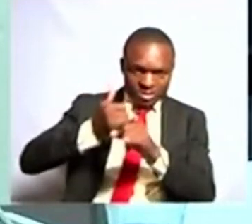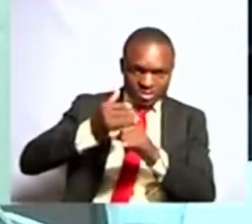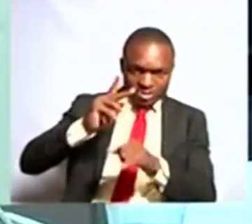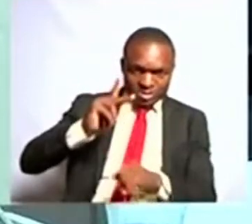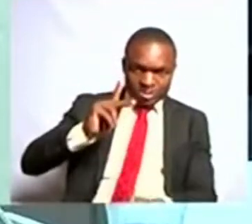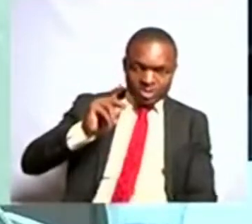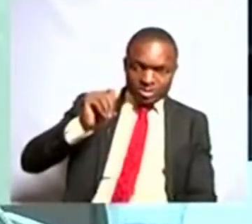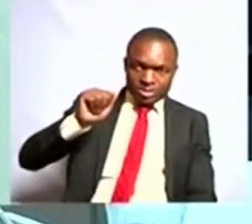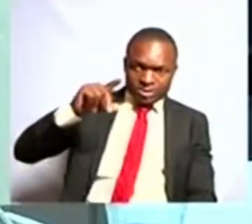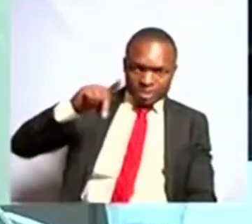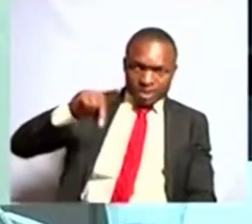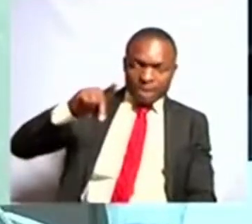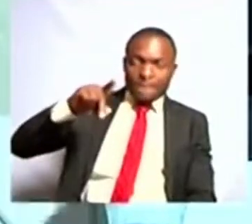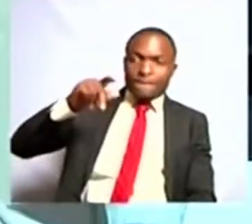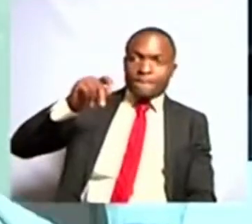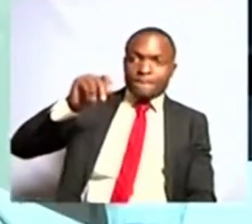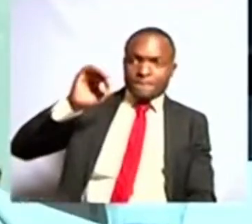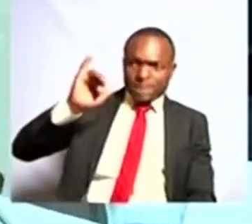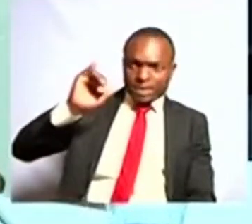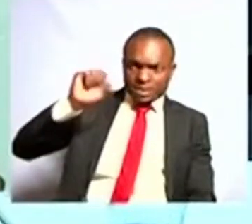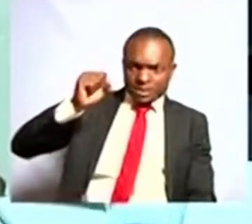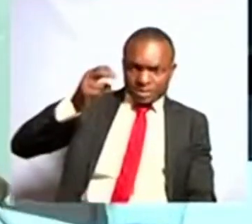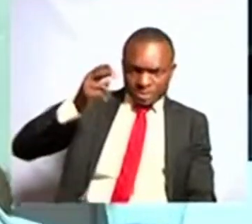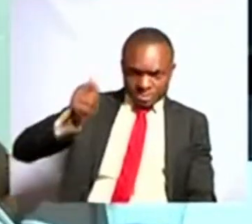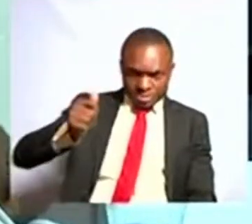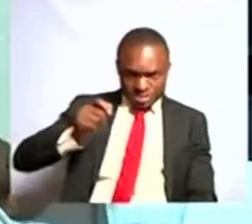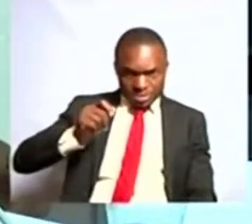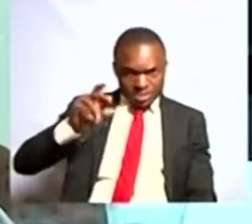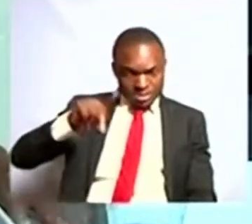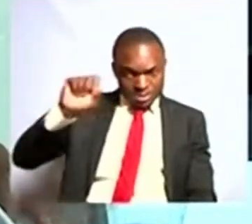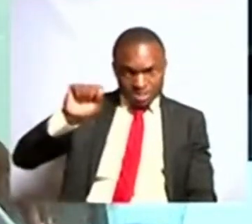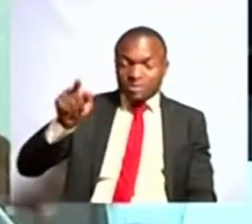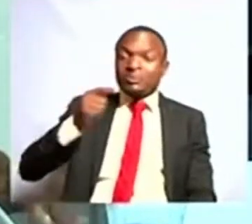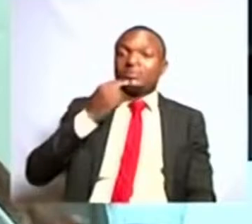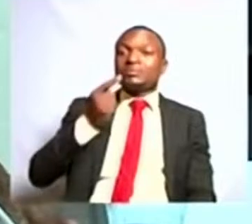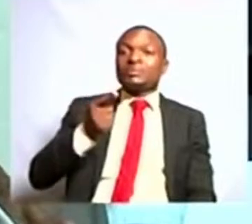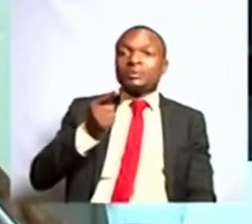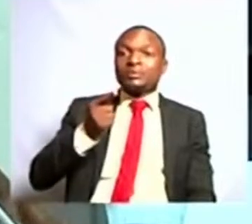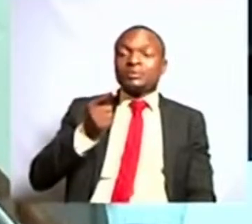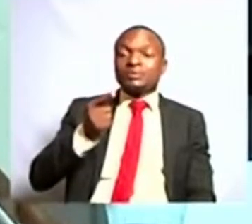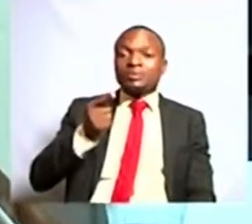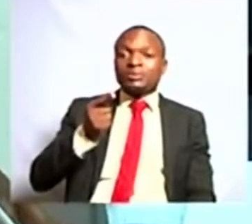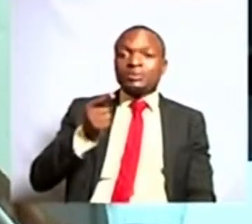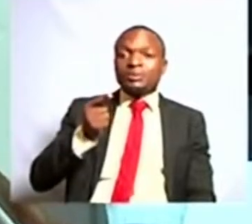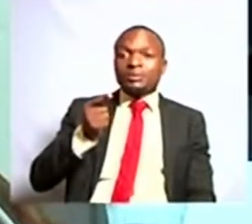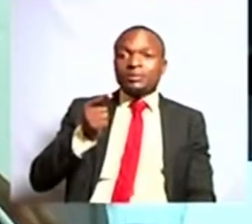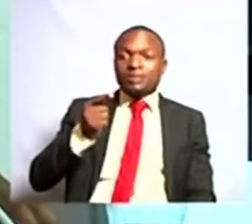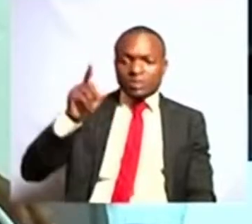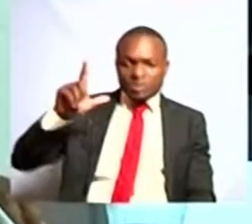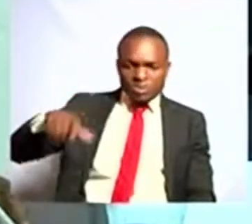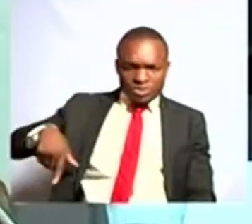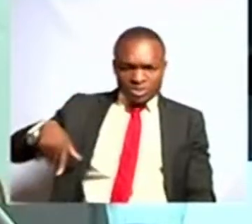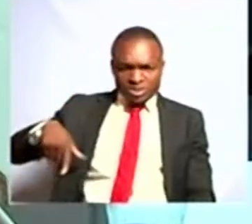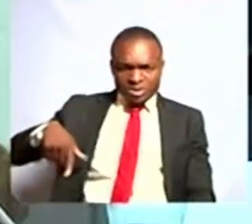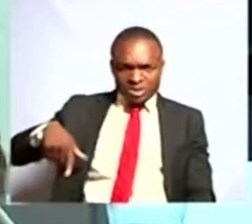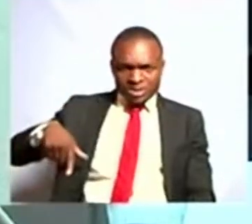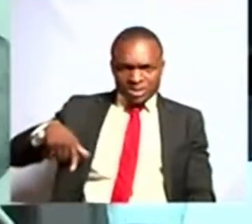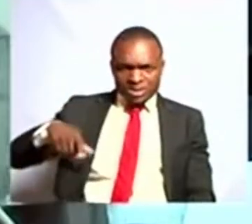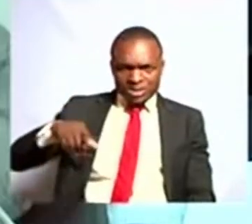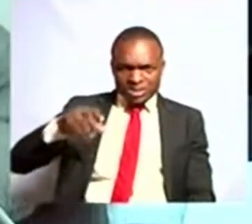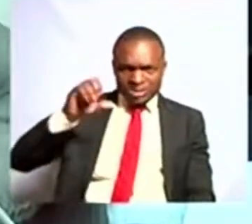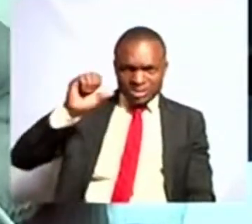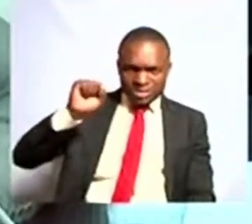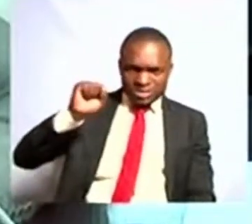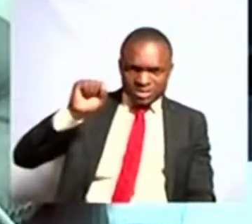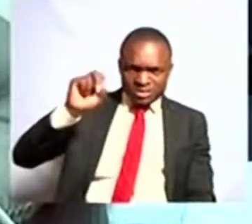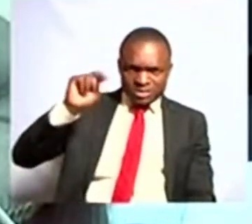Kapisha. And on Kapisha, controlling officer, you cited snags to be a cause of delay. How can snags be a cause of